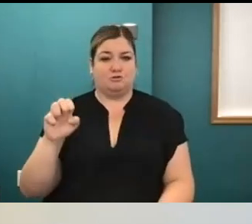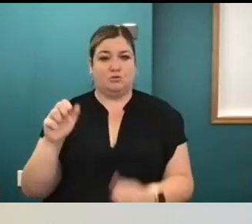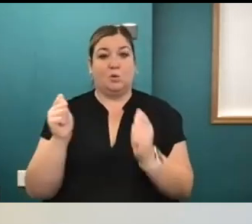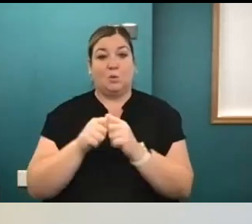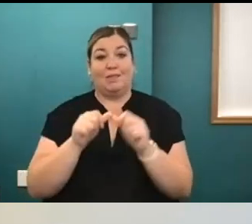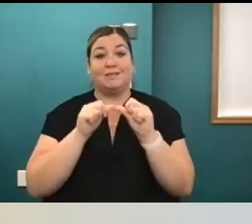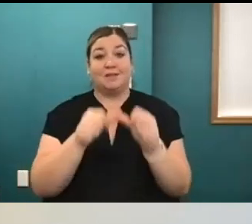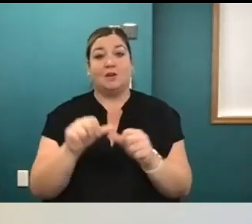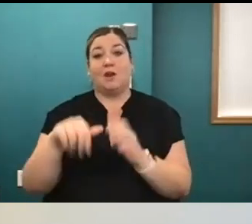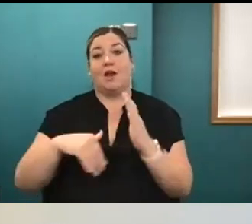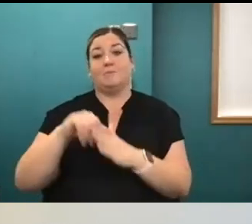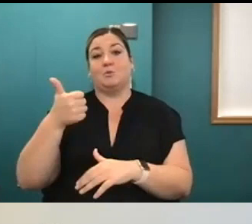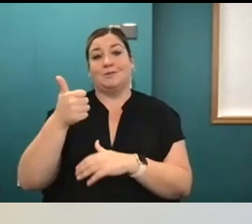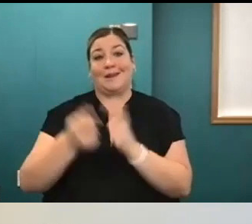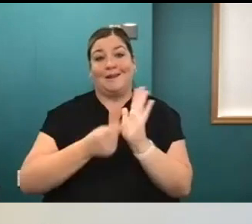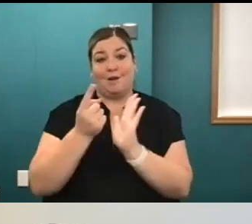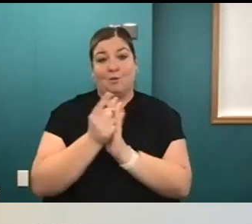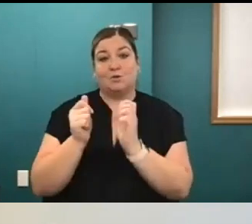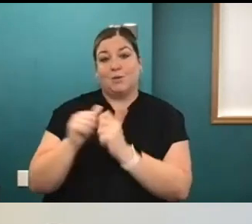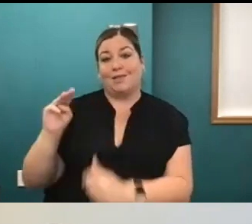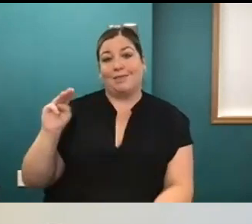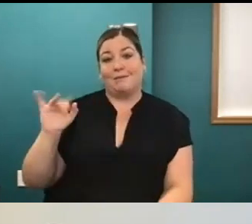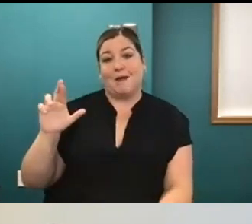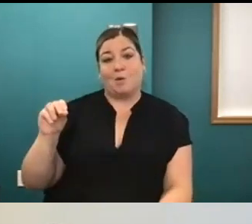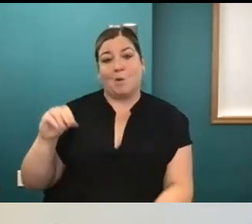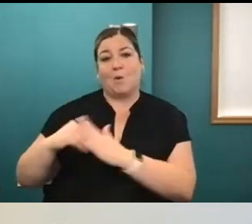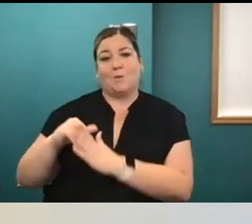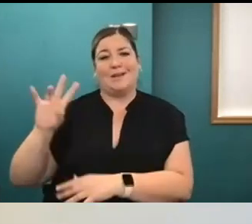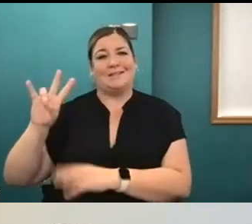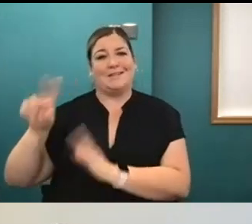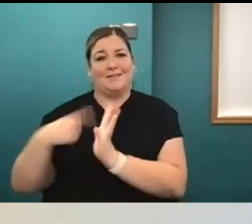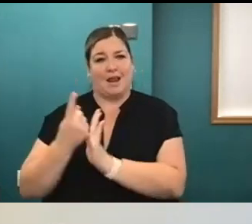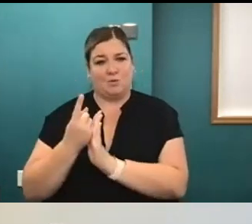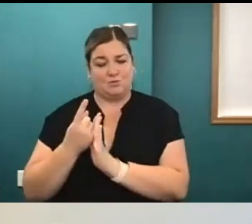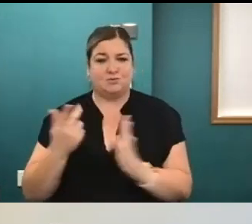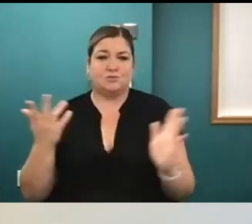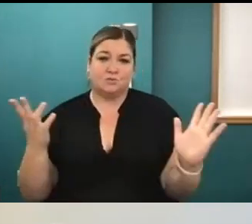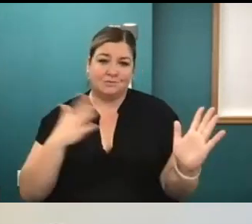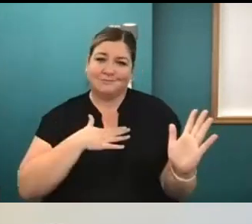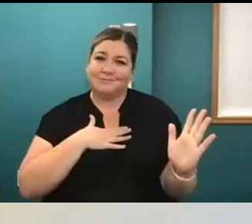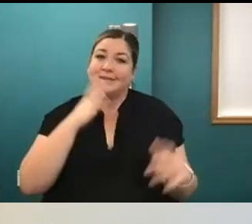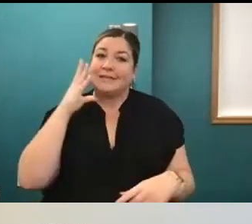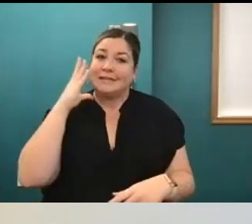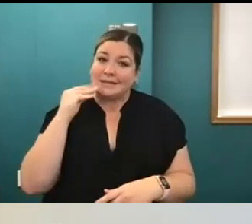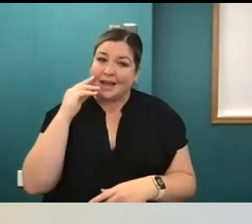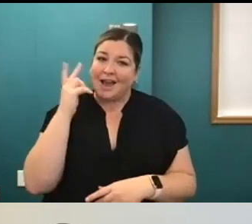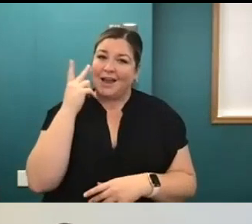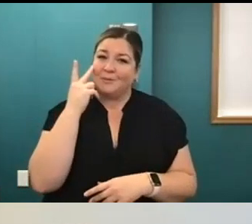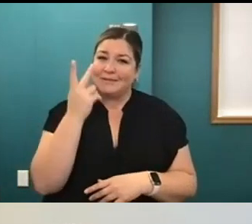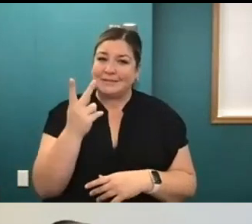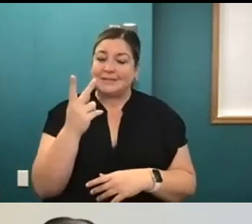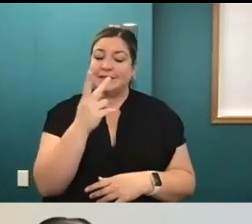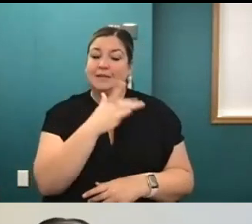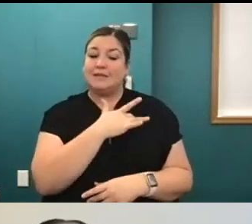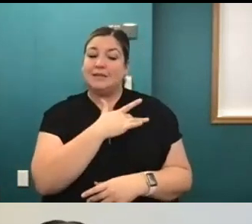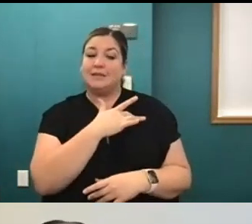micro battery, up to about 7 hours. In my experience, I I think we're going to continue to see trends specific